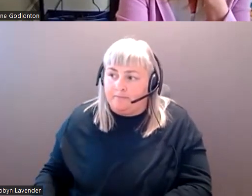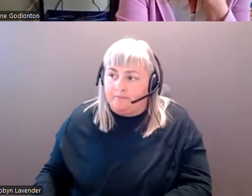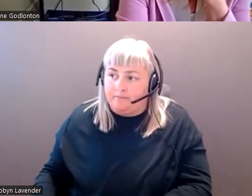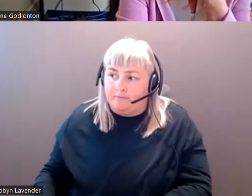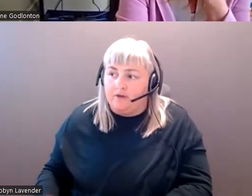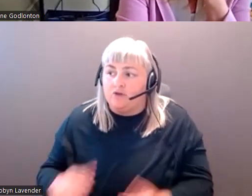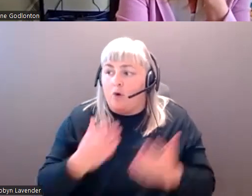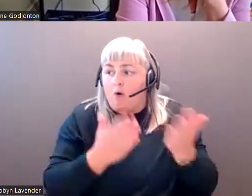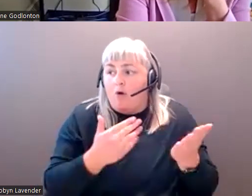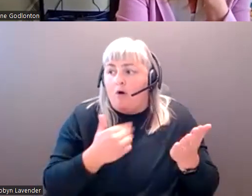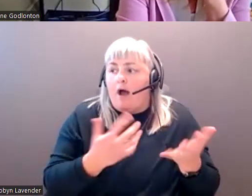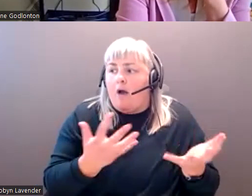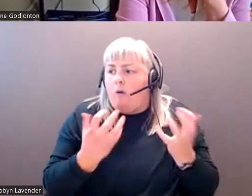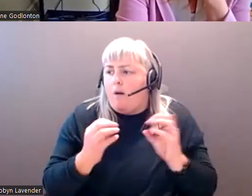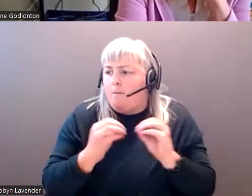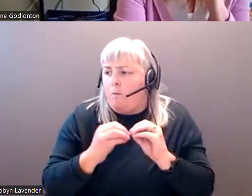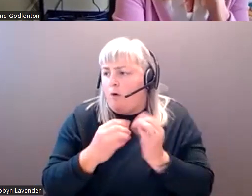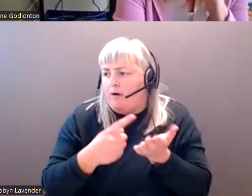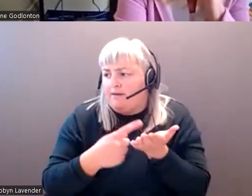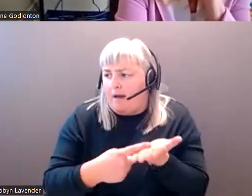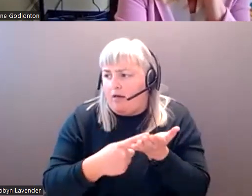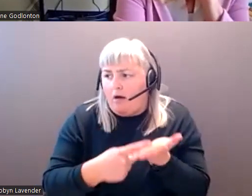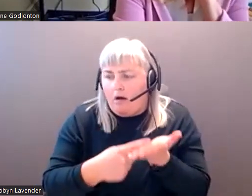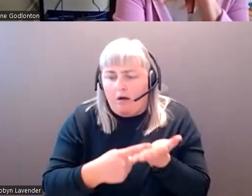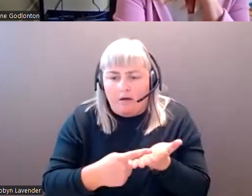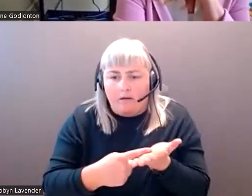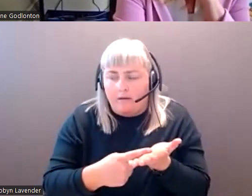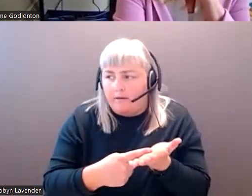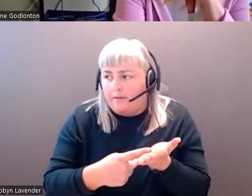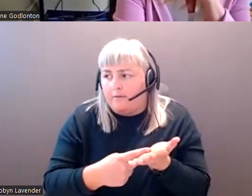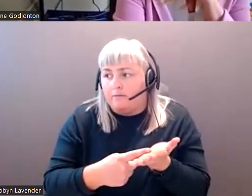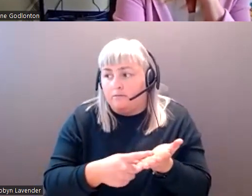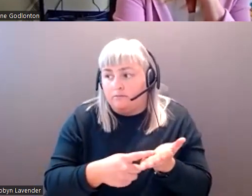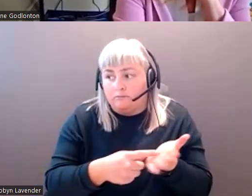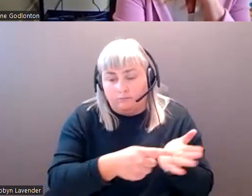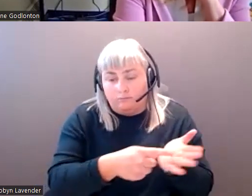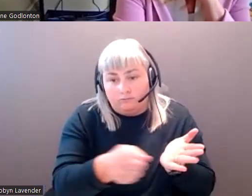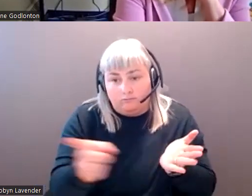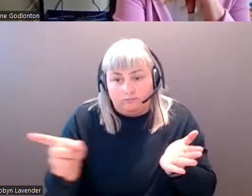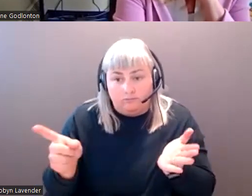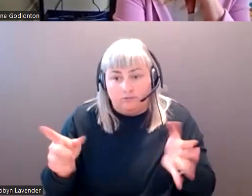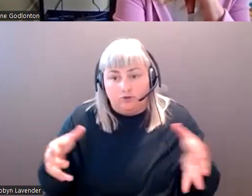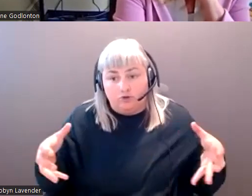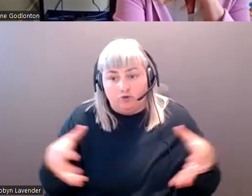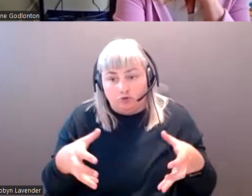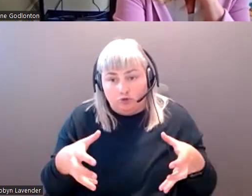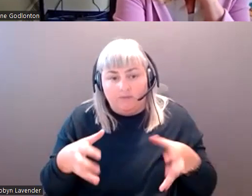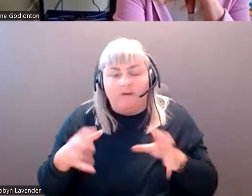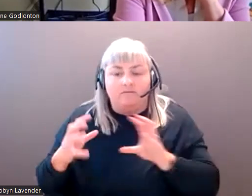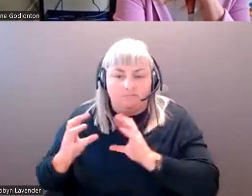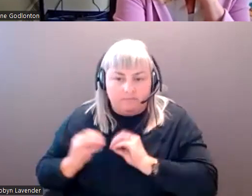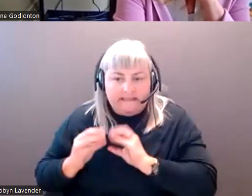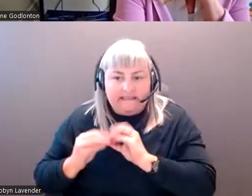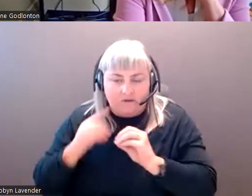I have questions. You know, I'm interested in this. You've been meeting as a group for a while now